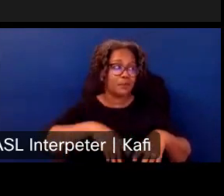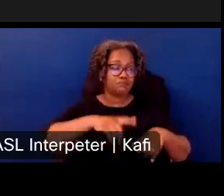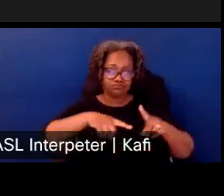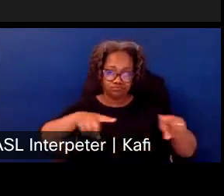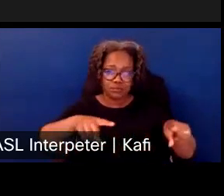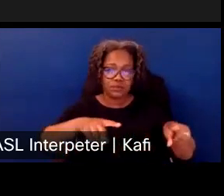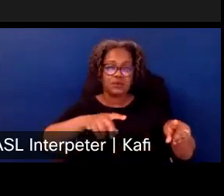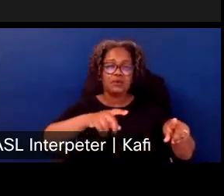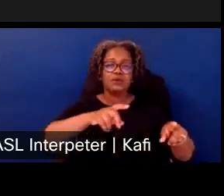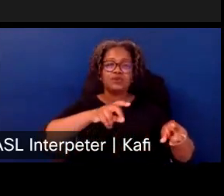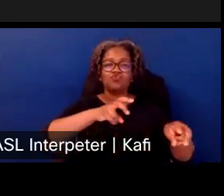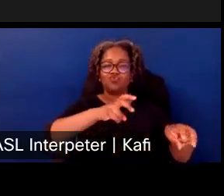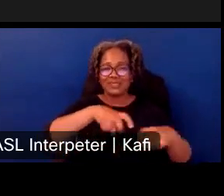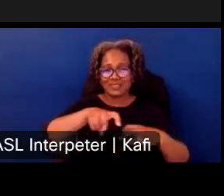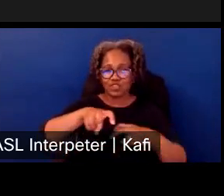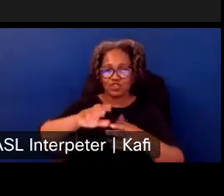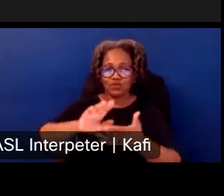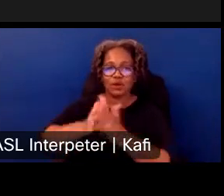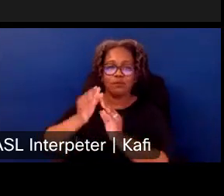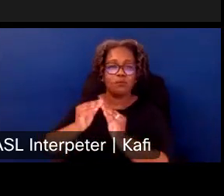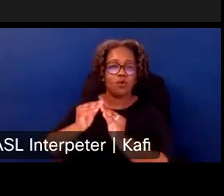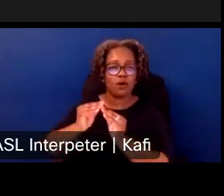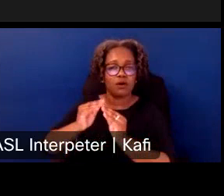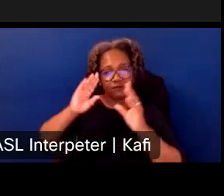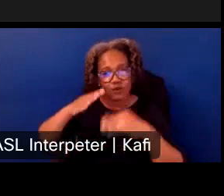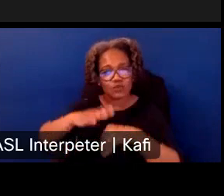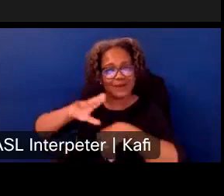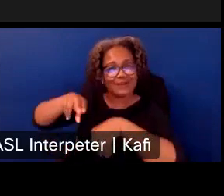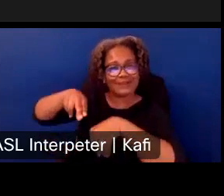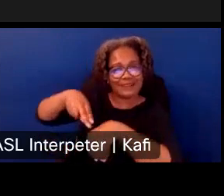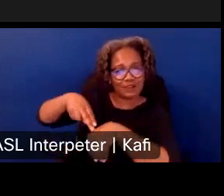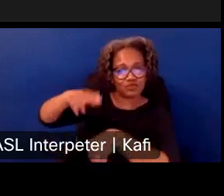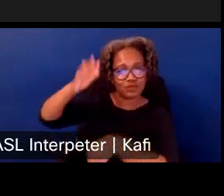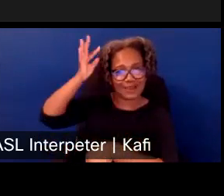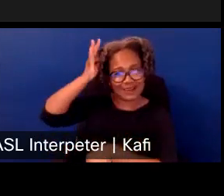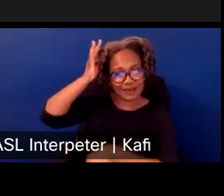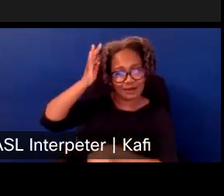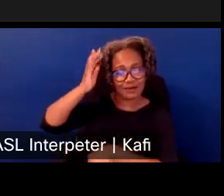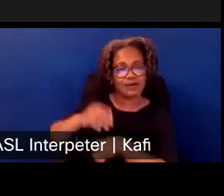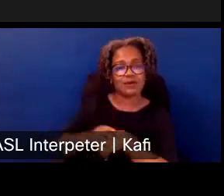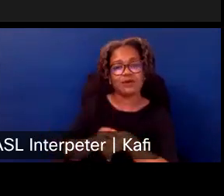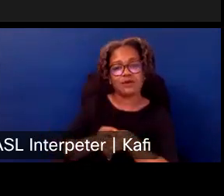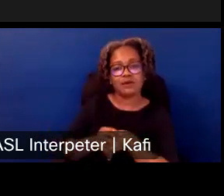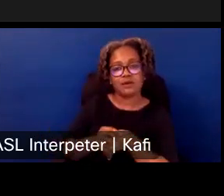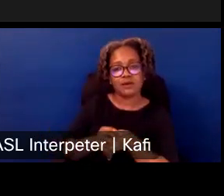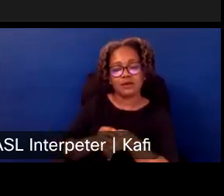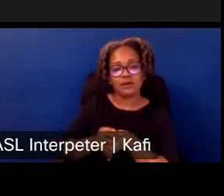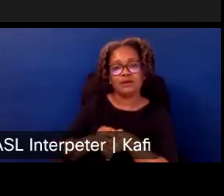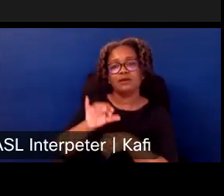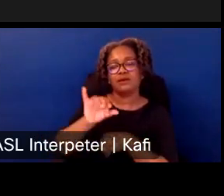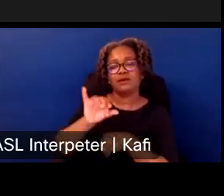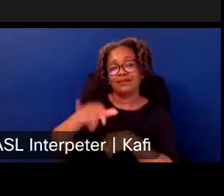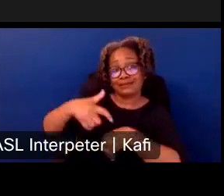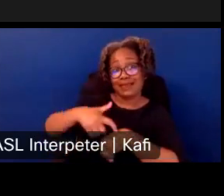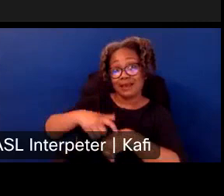And that was a process that was created in the salon because people had to do one of two things. They either